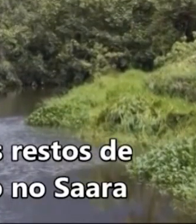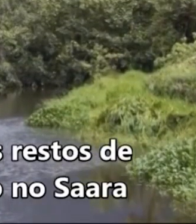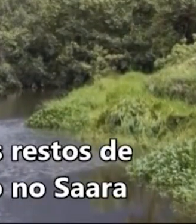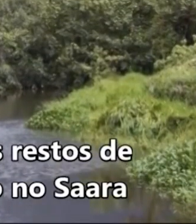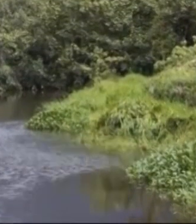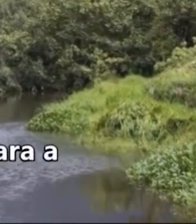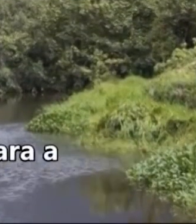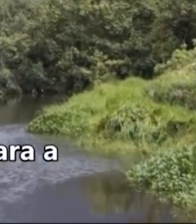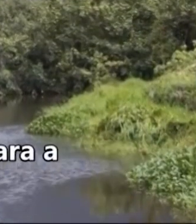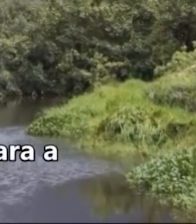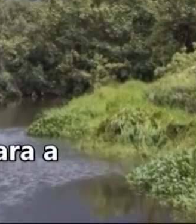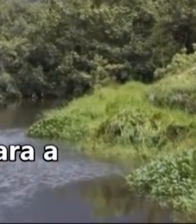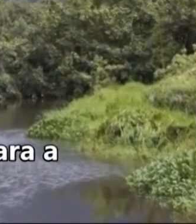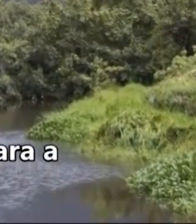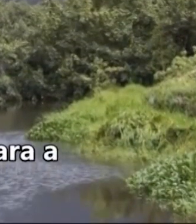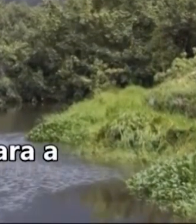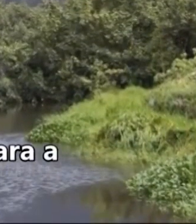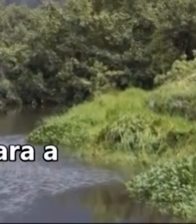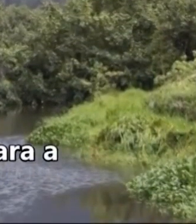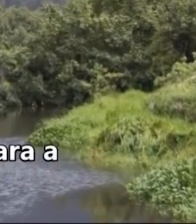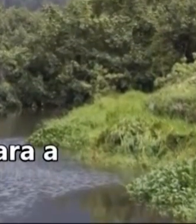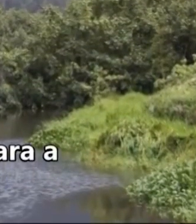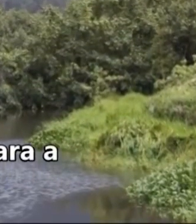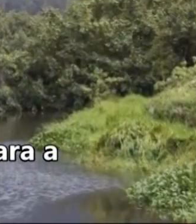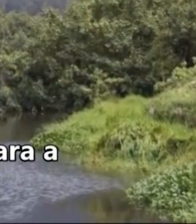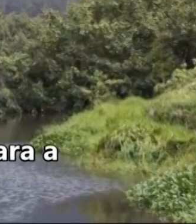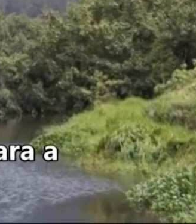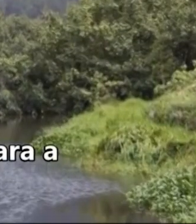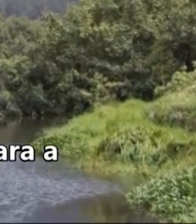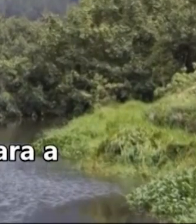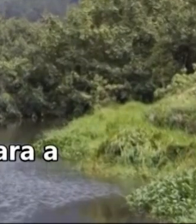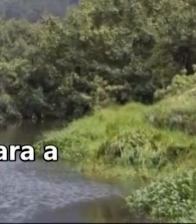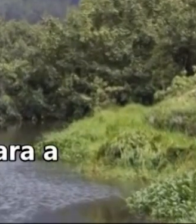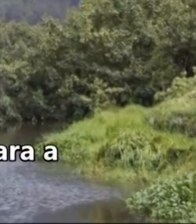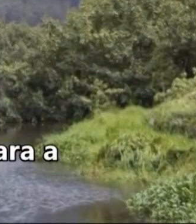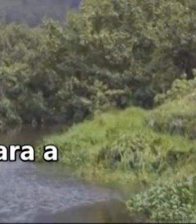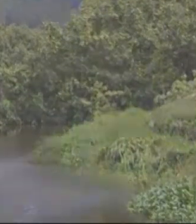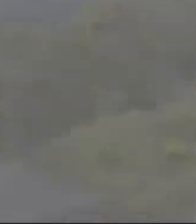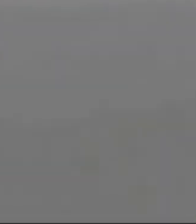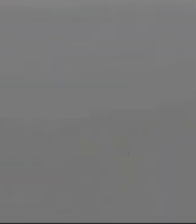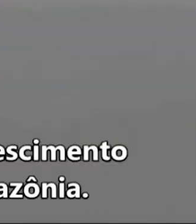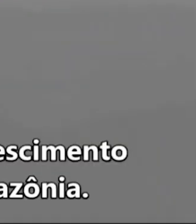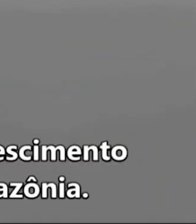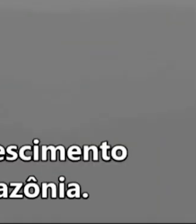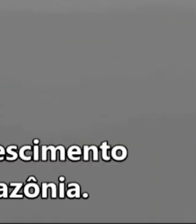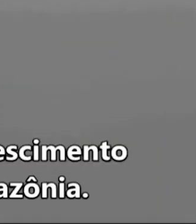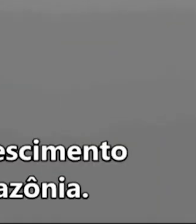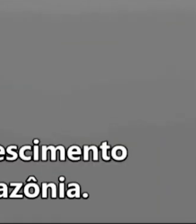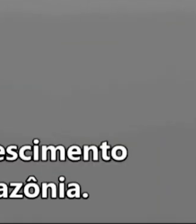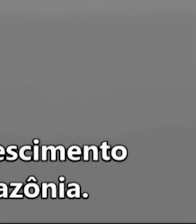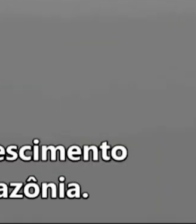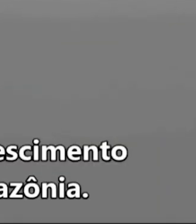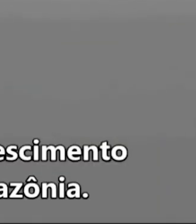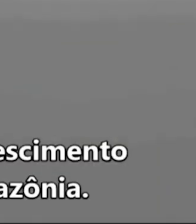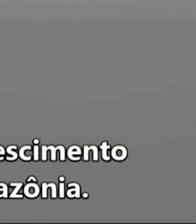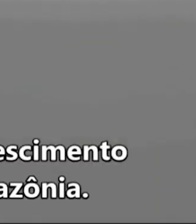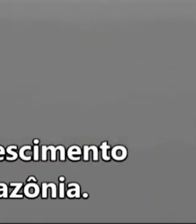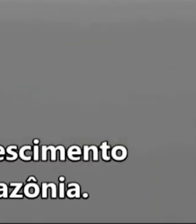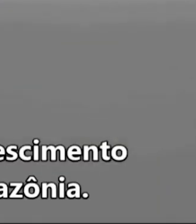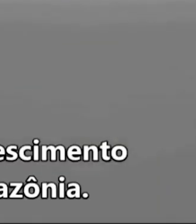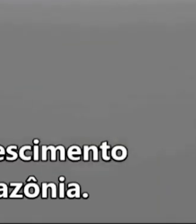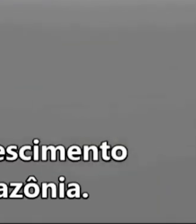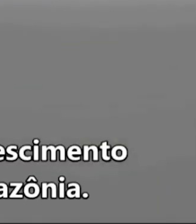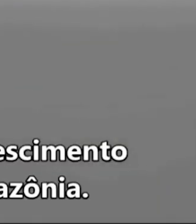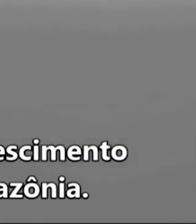of the Sahara provide crucial nutrients to the rainforest's living flora. Phosphorus, which is essential to plant